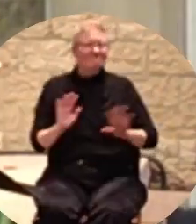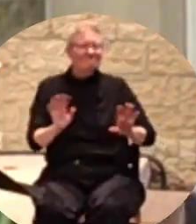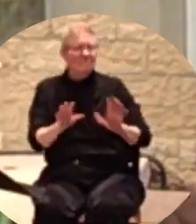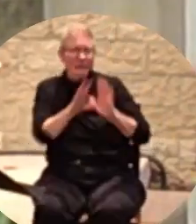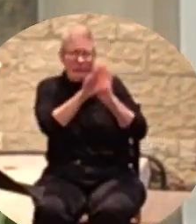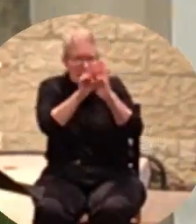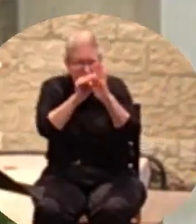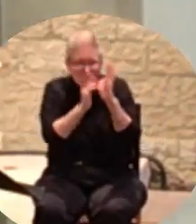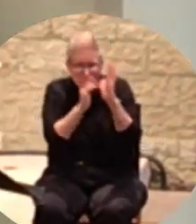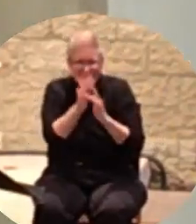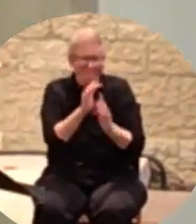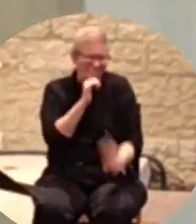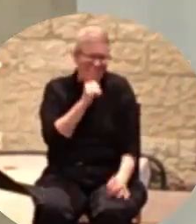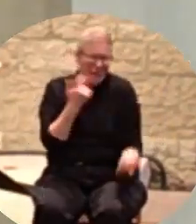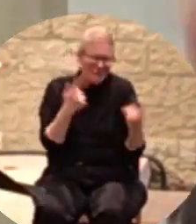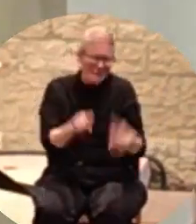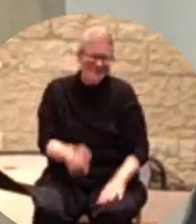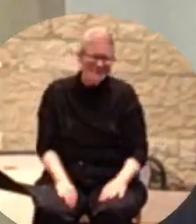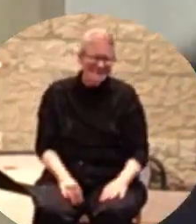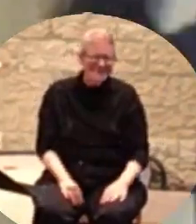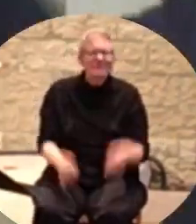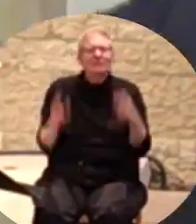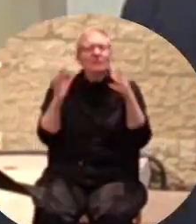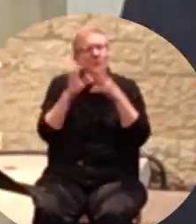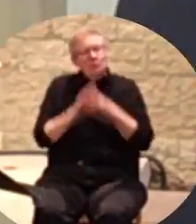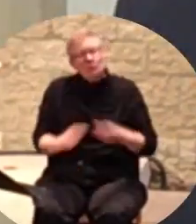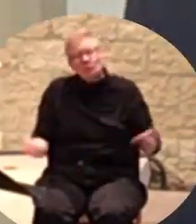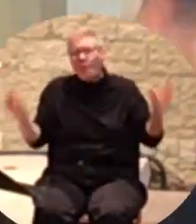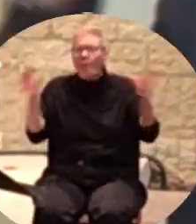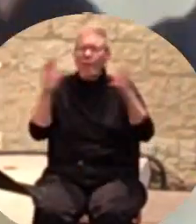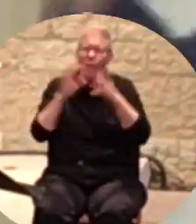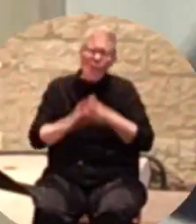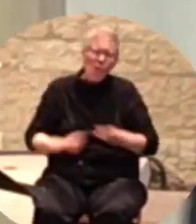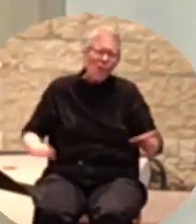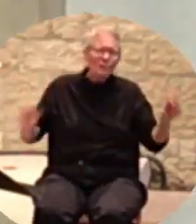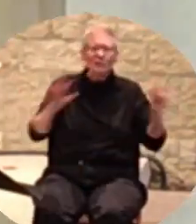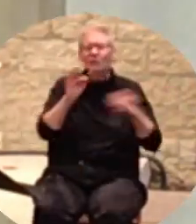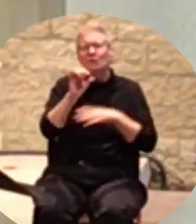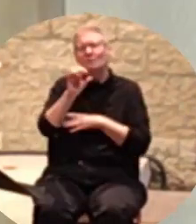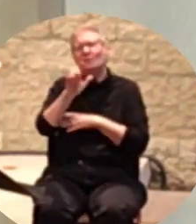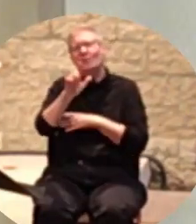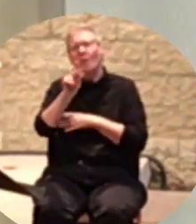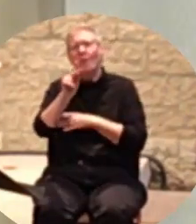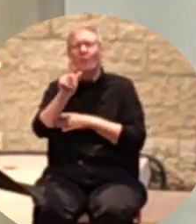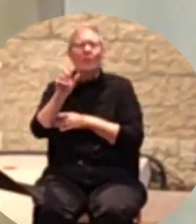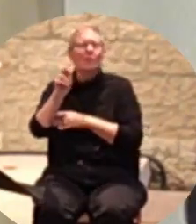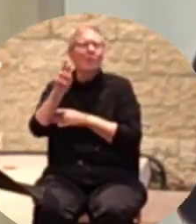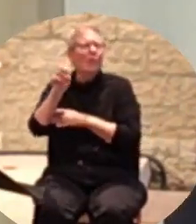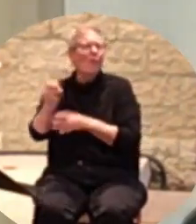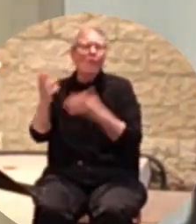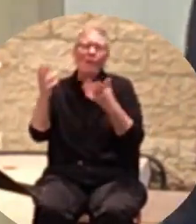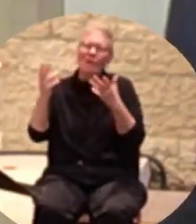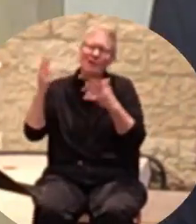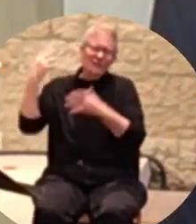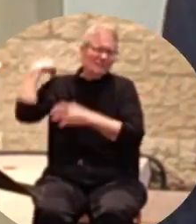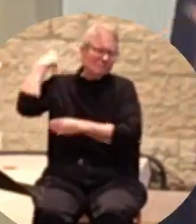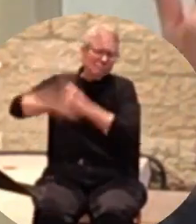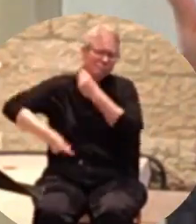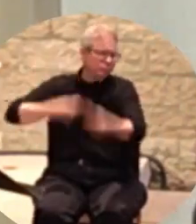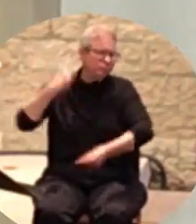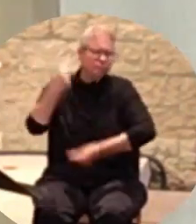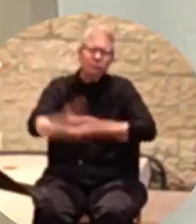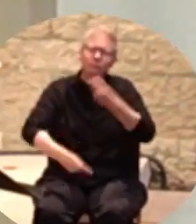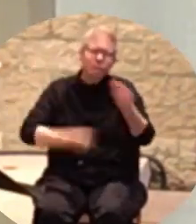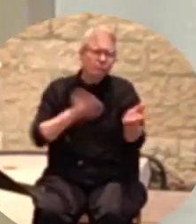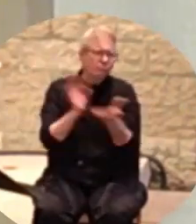filming Jesus. So these are stories and folklore and legends that have passed down. So they added this. They added